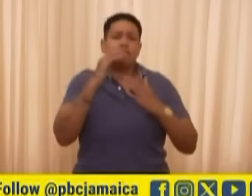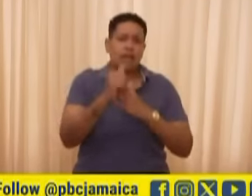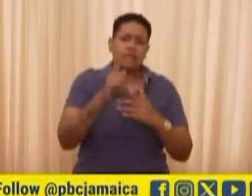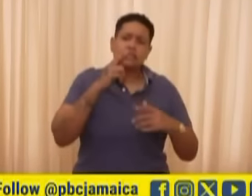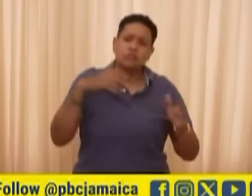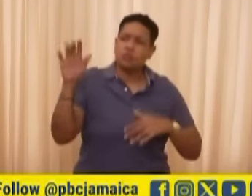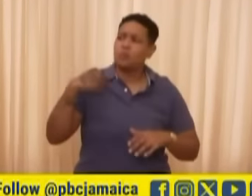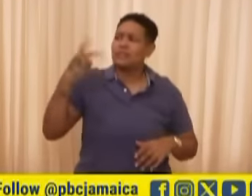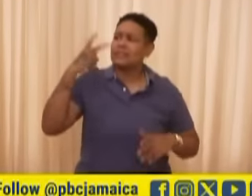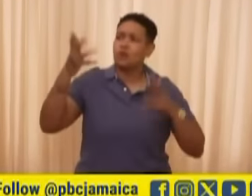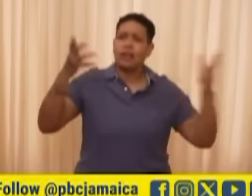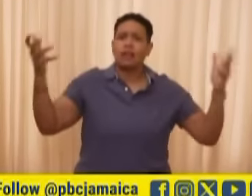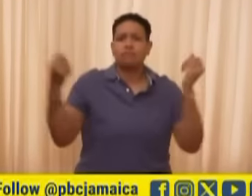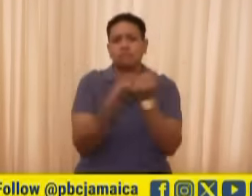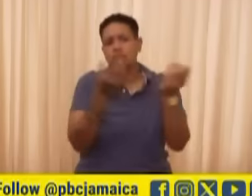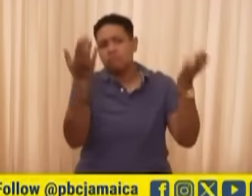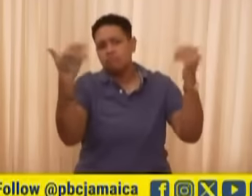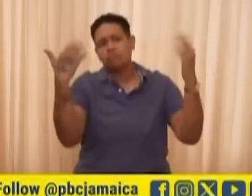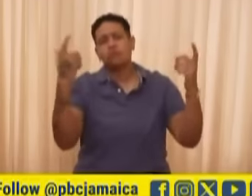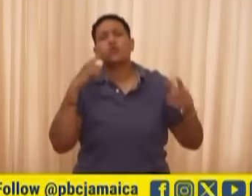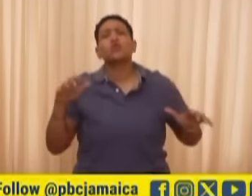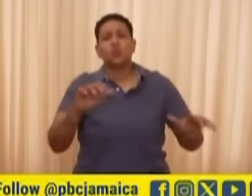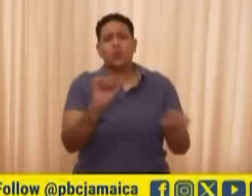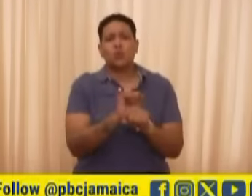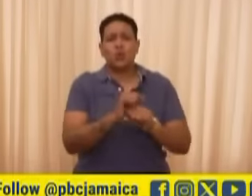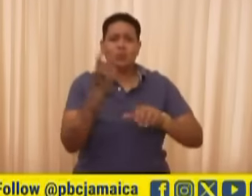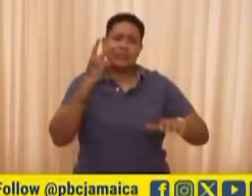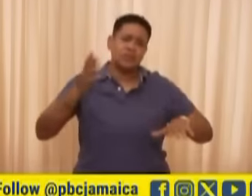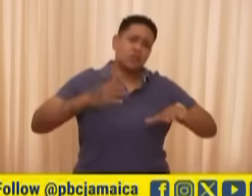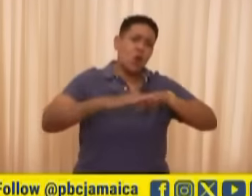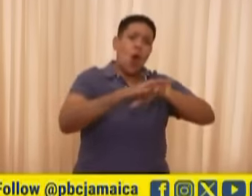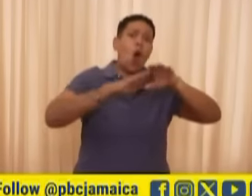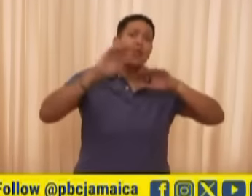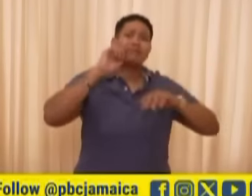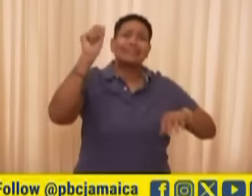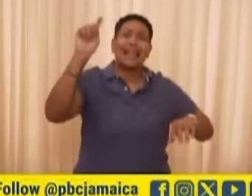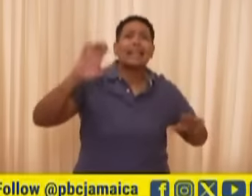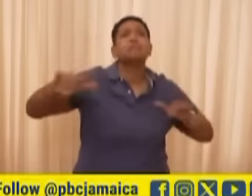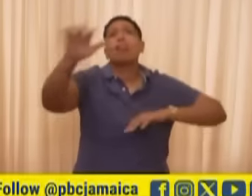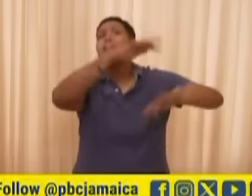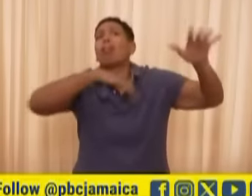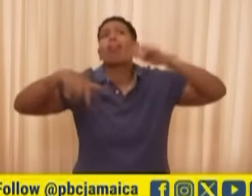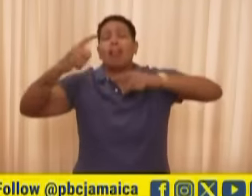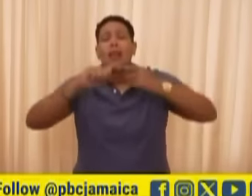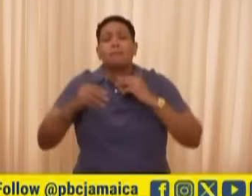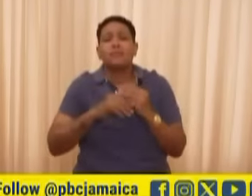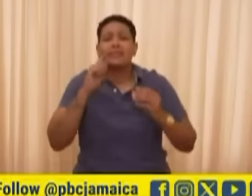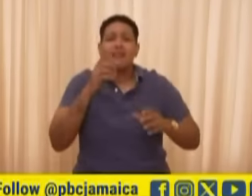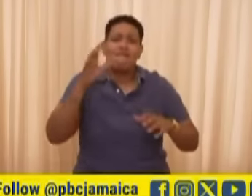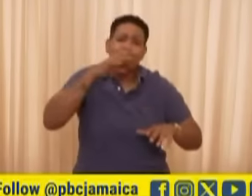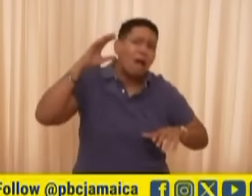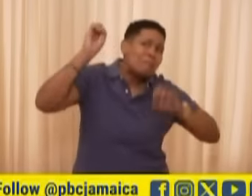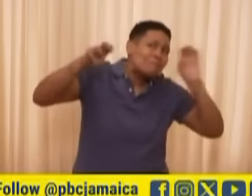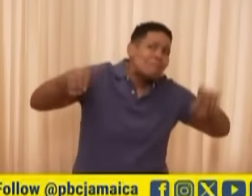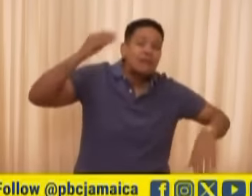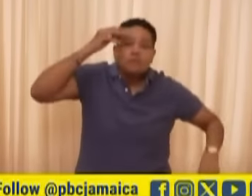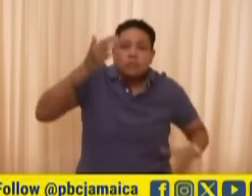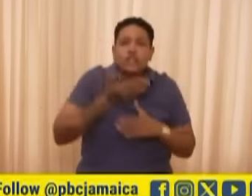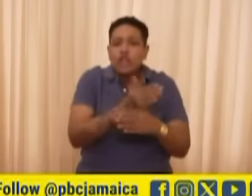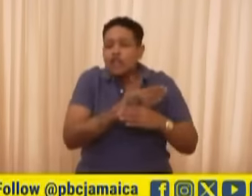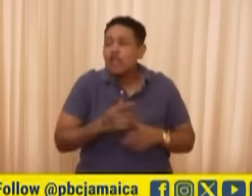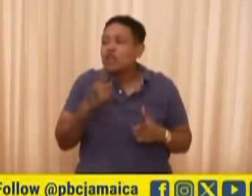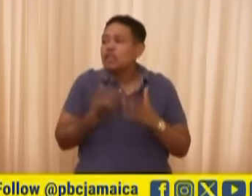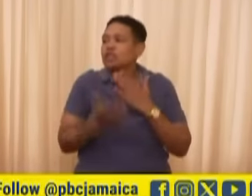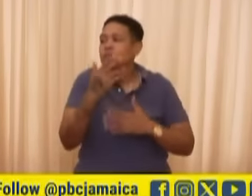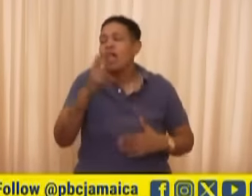We see you out there doing the work. We see you all over St. Elizabeth and also briefing farmers. And so this morning we get